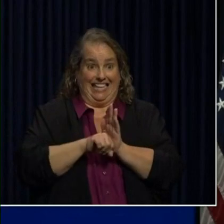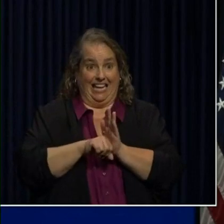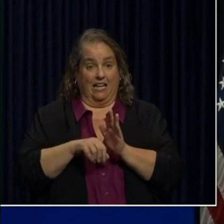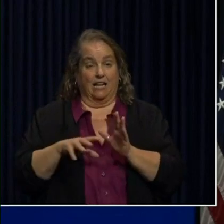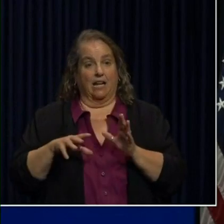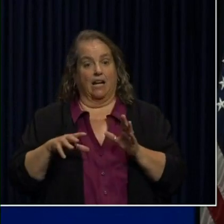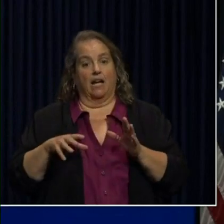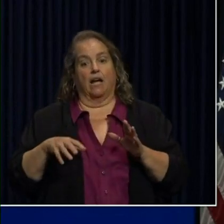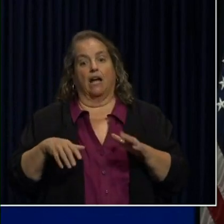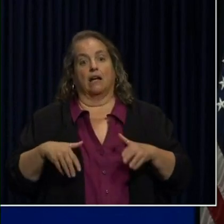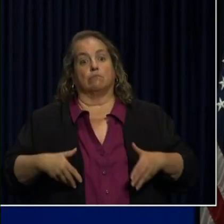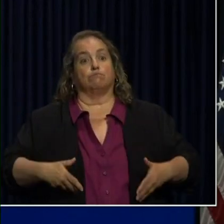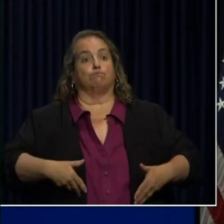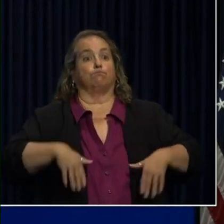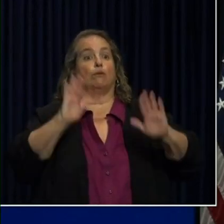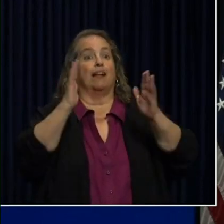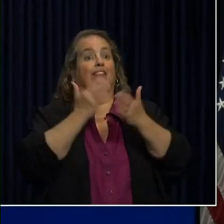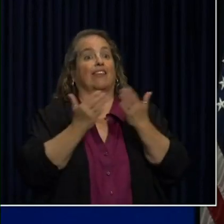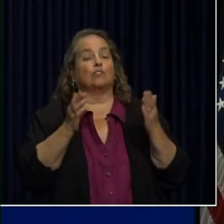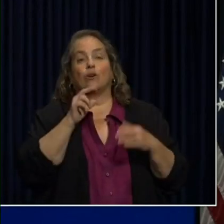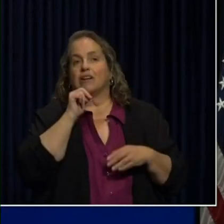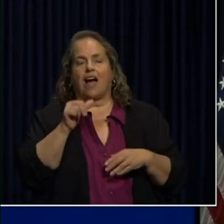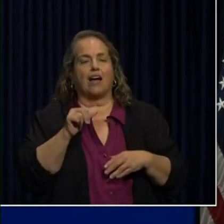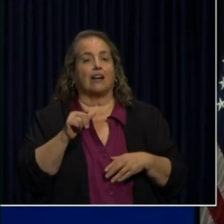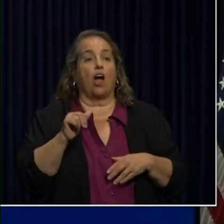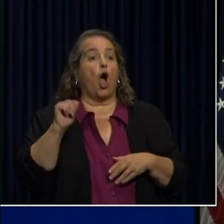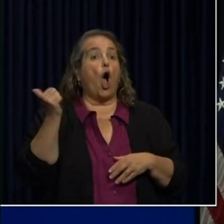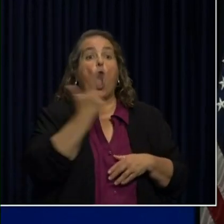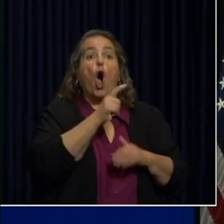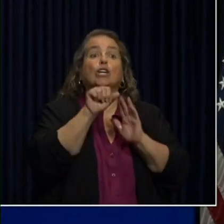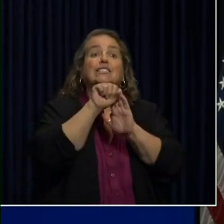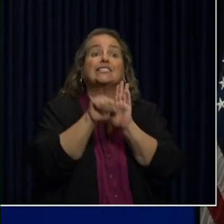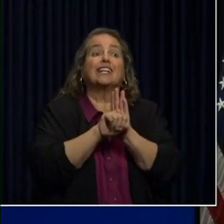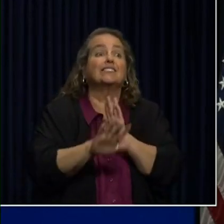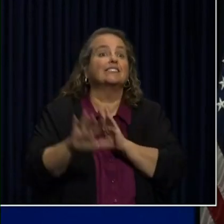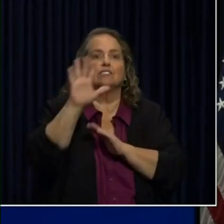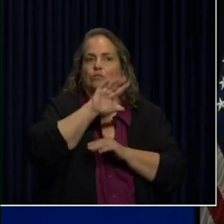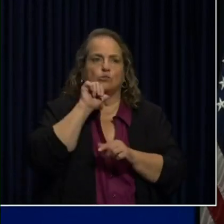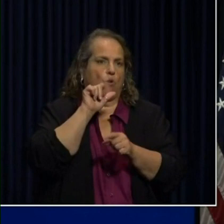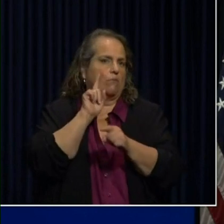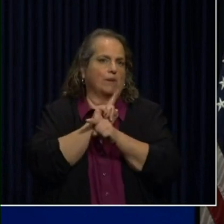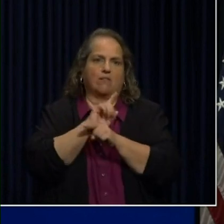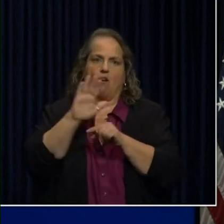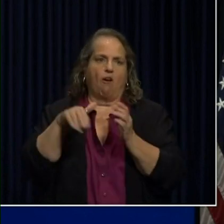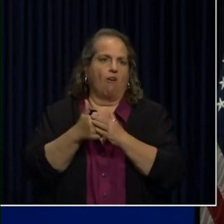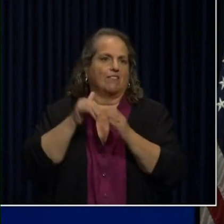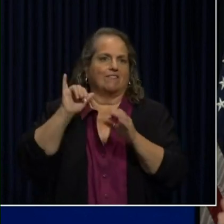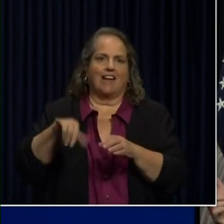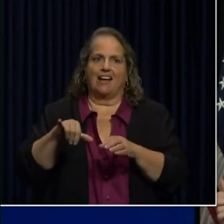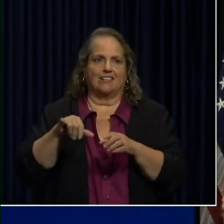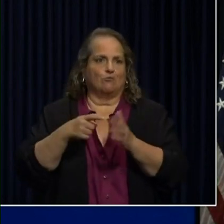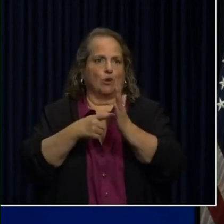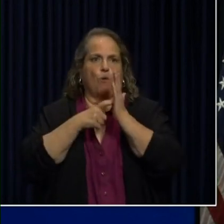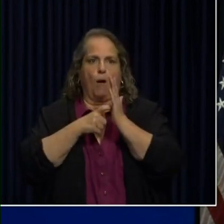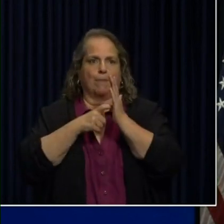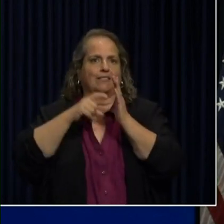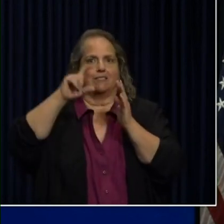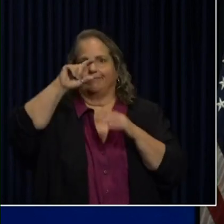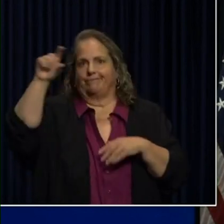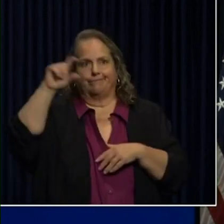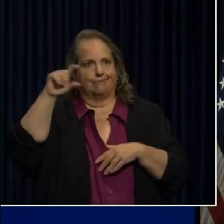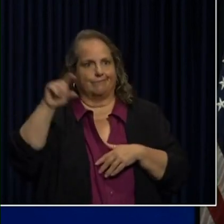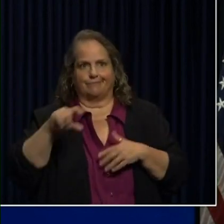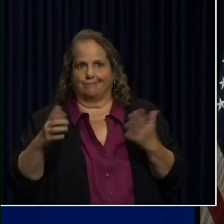not, I don't think anybody meets all of those prerequisites right now. So, I mean, just one, let's point out again,